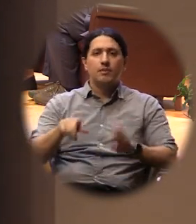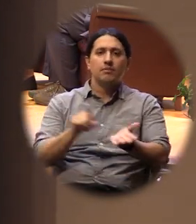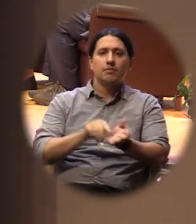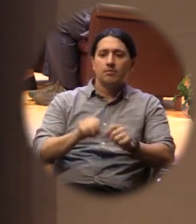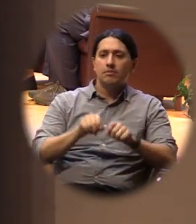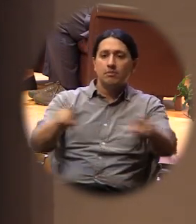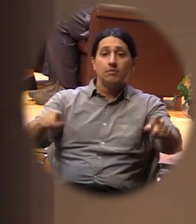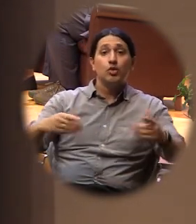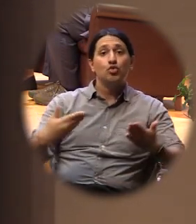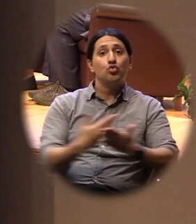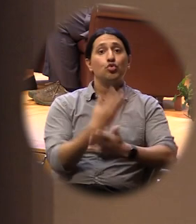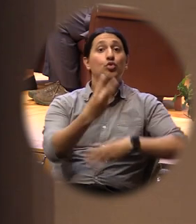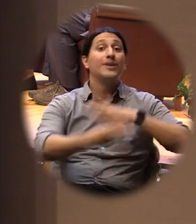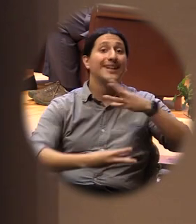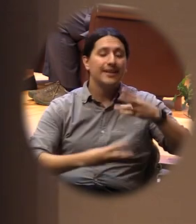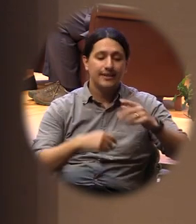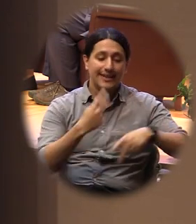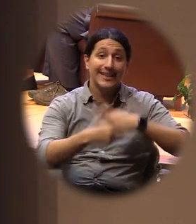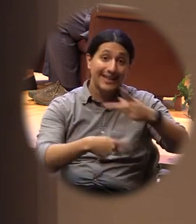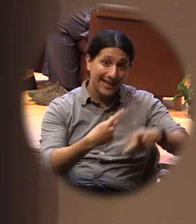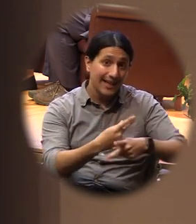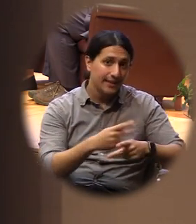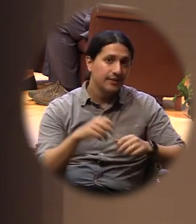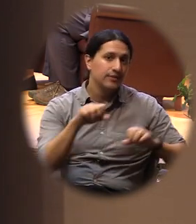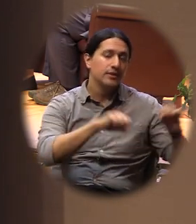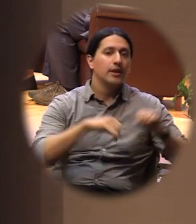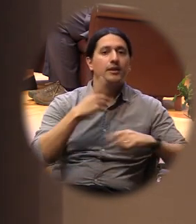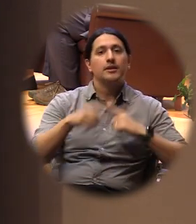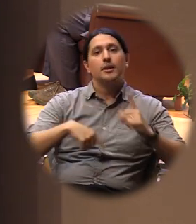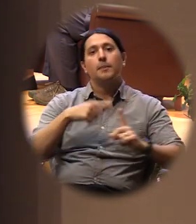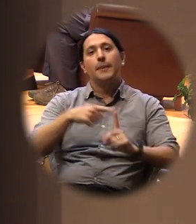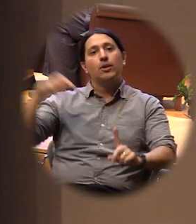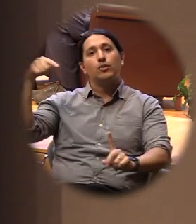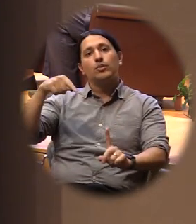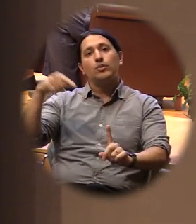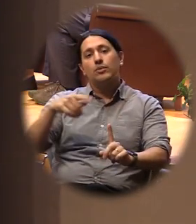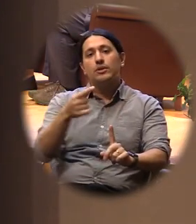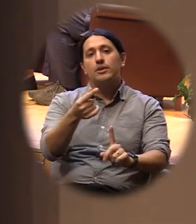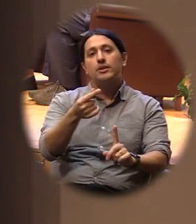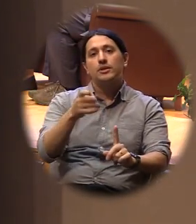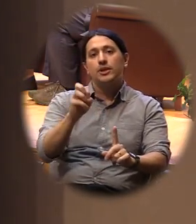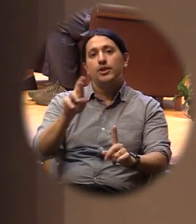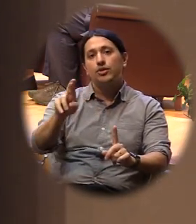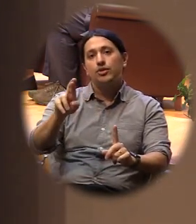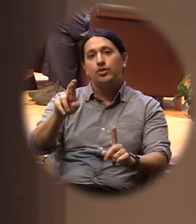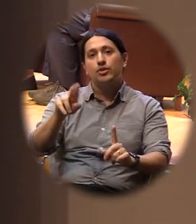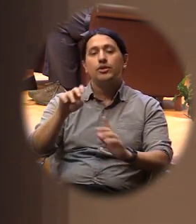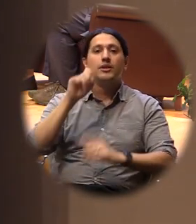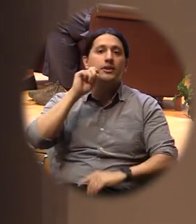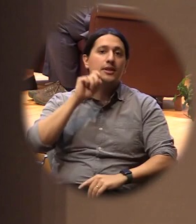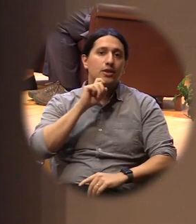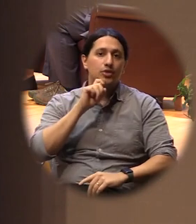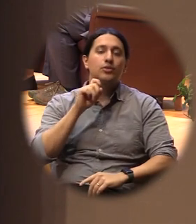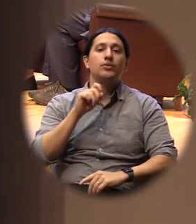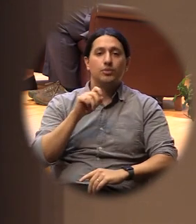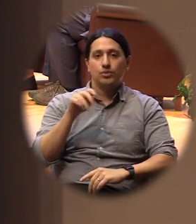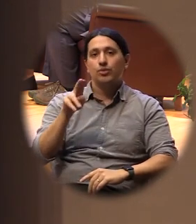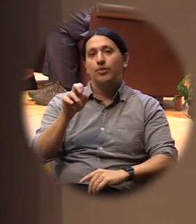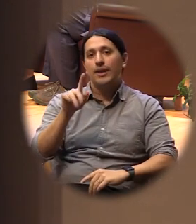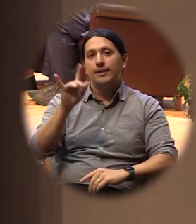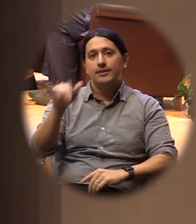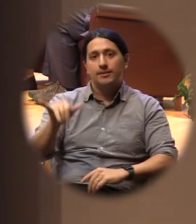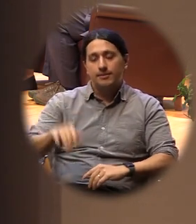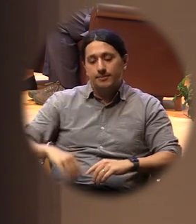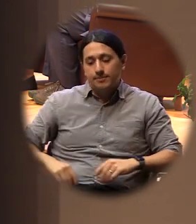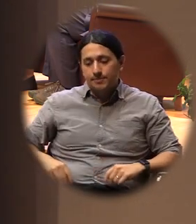science about gender sexuality. And the reason those new journals have come up, of course, is